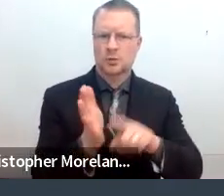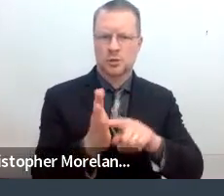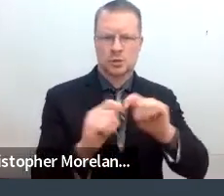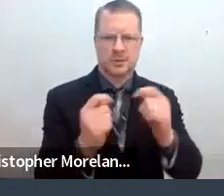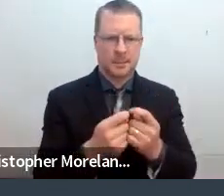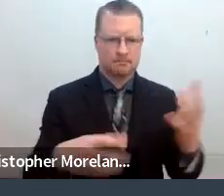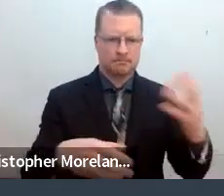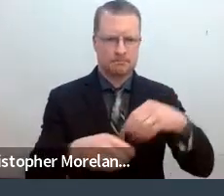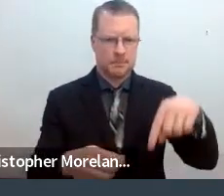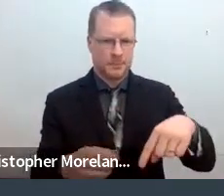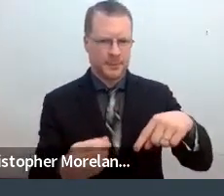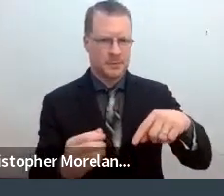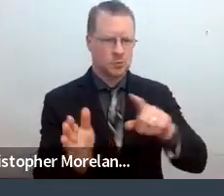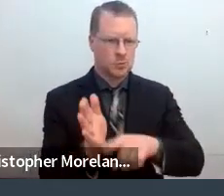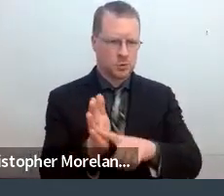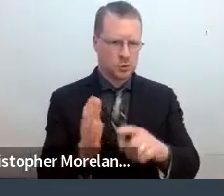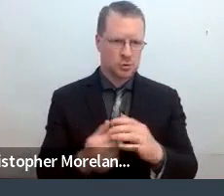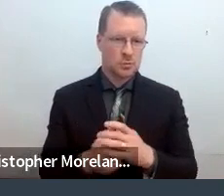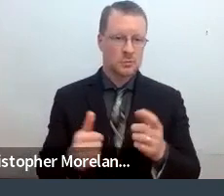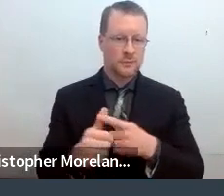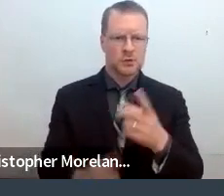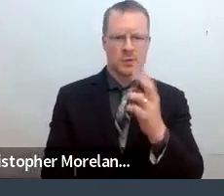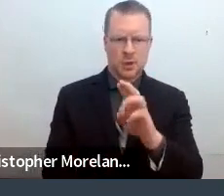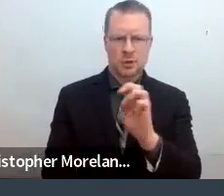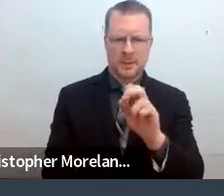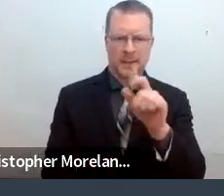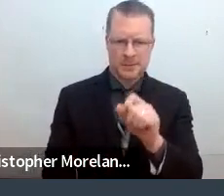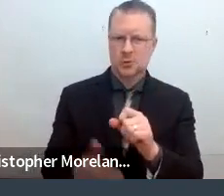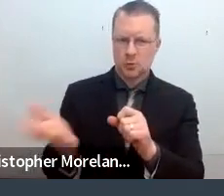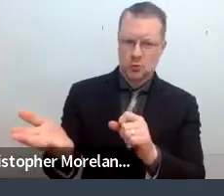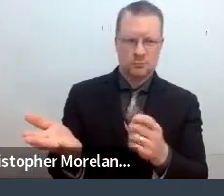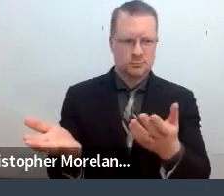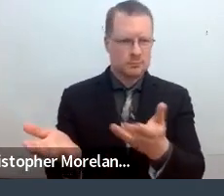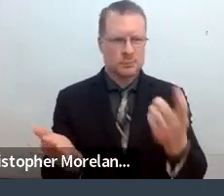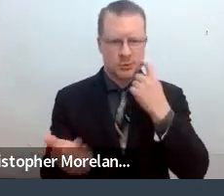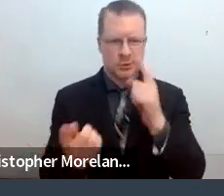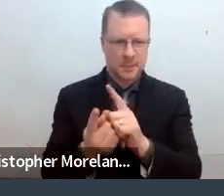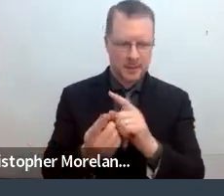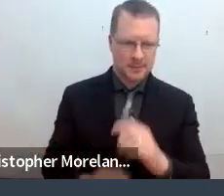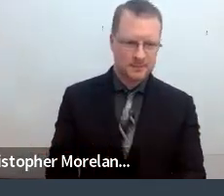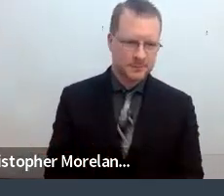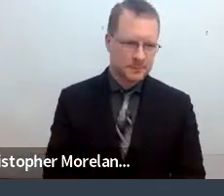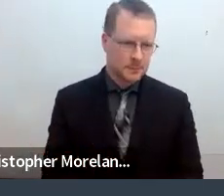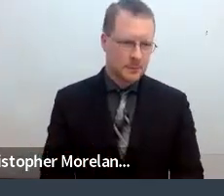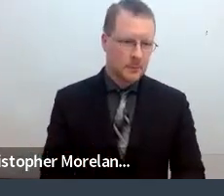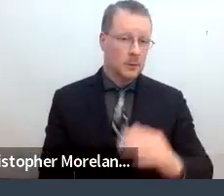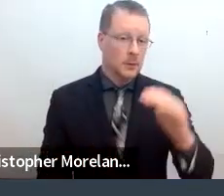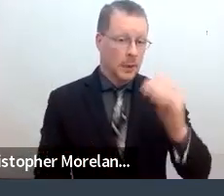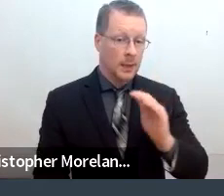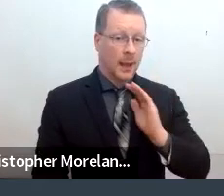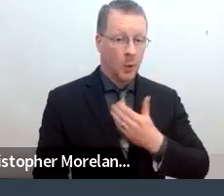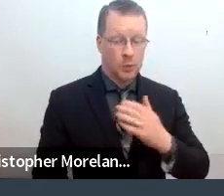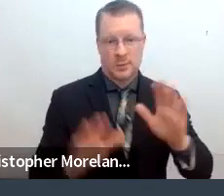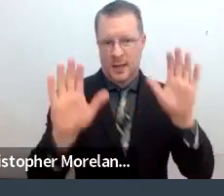I'd like to acknowledge the research team included in this project. First, Dr. Meeks, who provided my warm introduction.